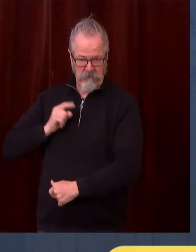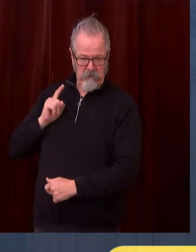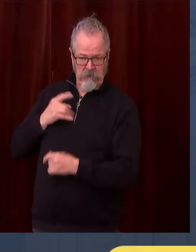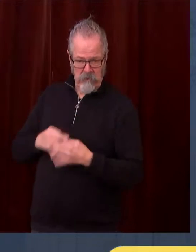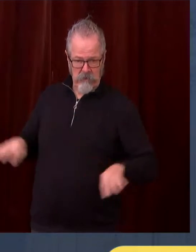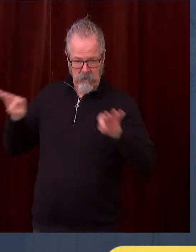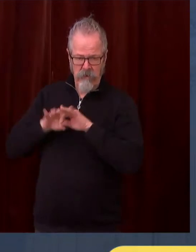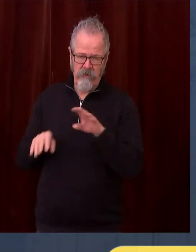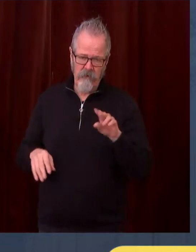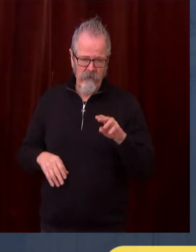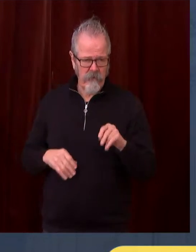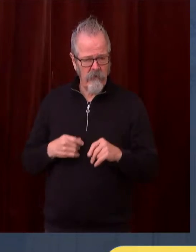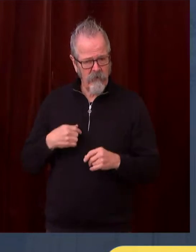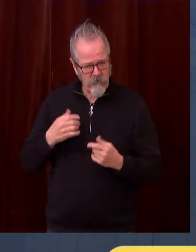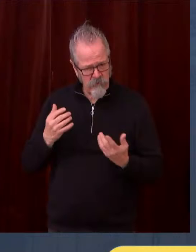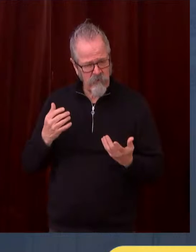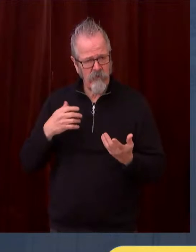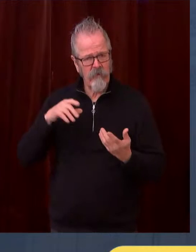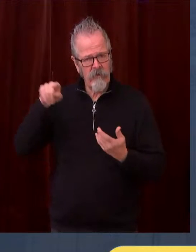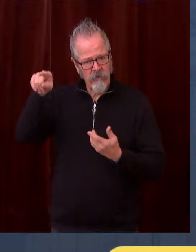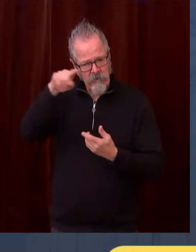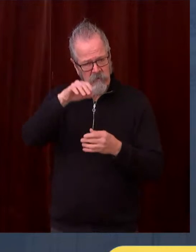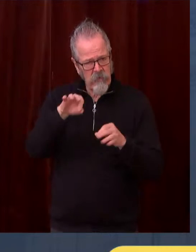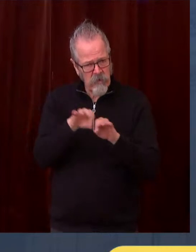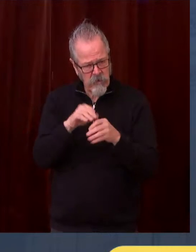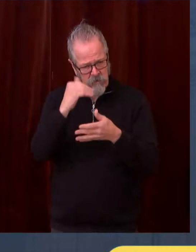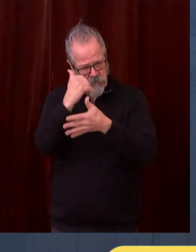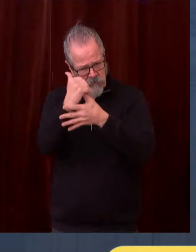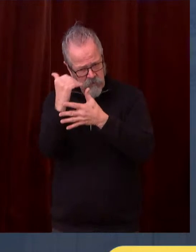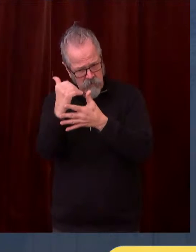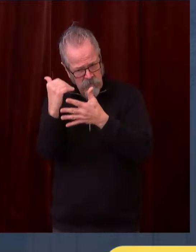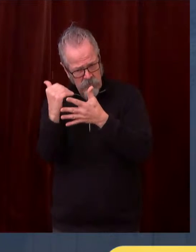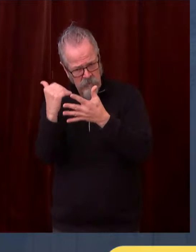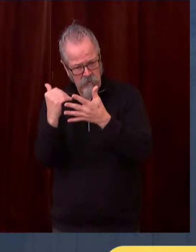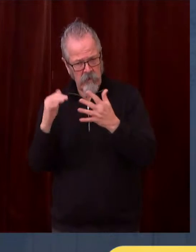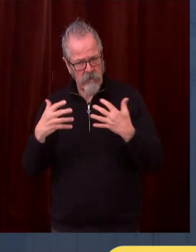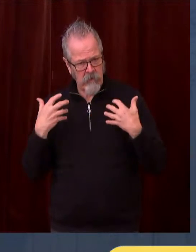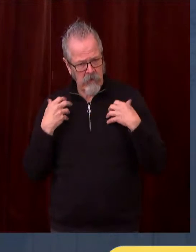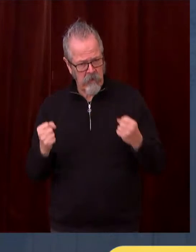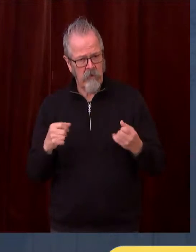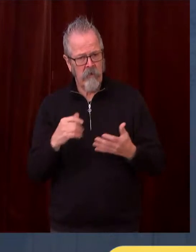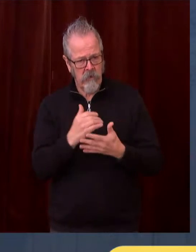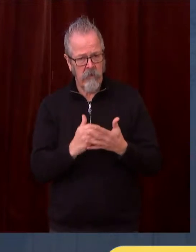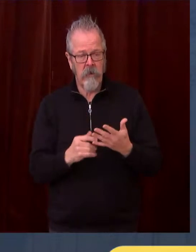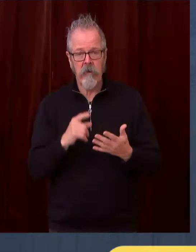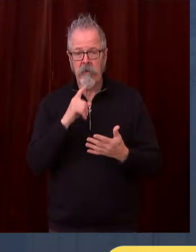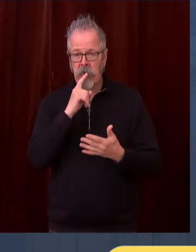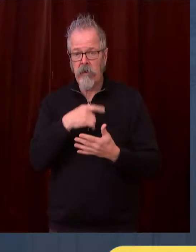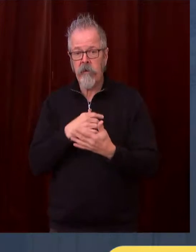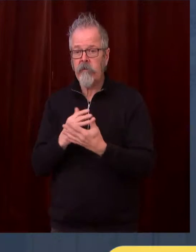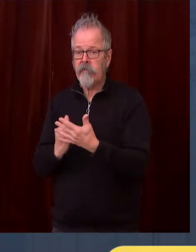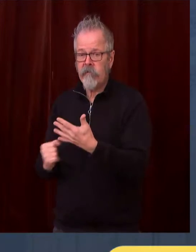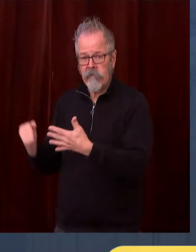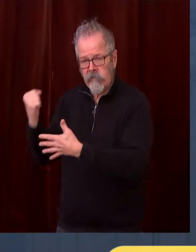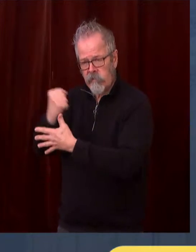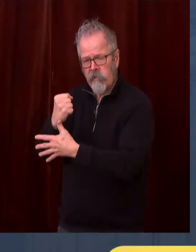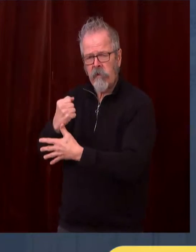their courage in the face of this deadly disease. And also to our long-term care residents, who we know